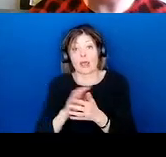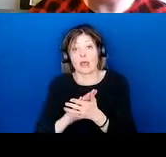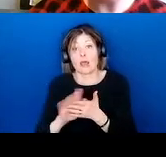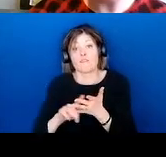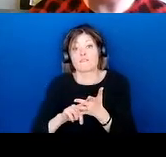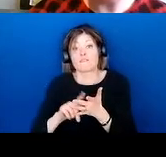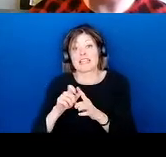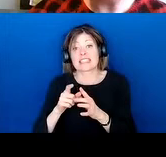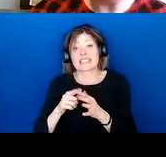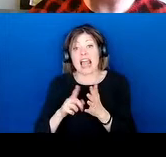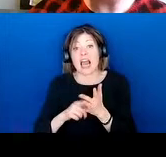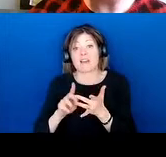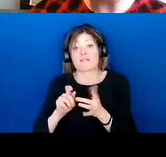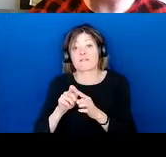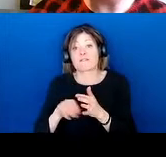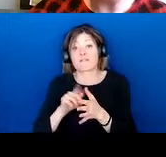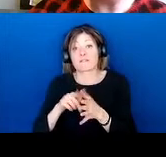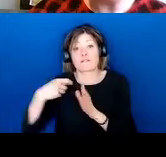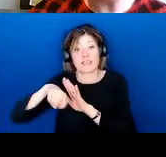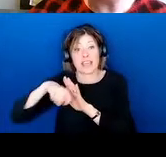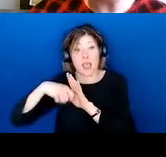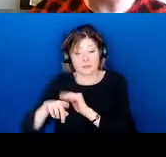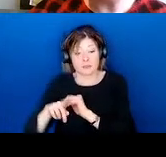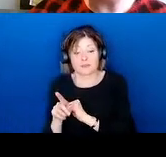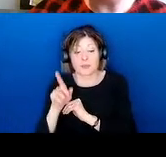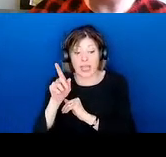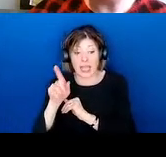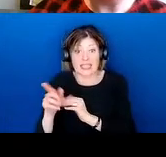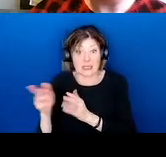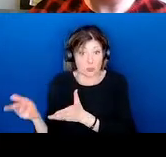assorted seeds in a box for 5 guineas.